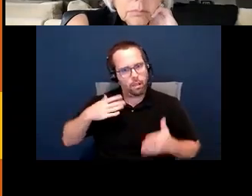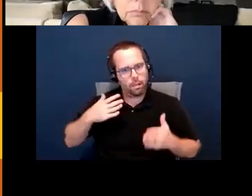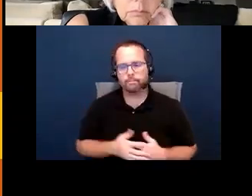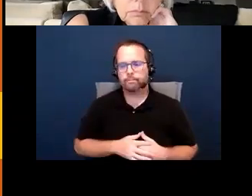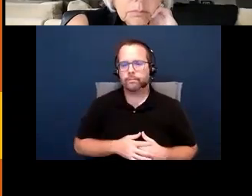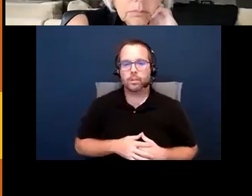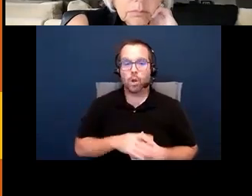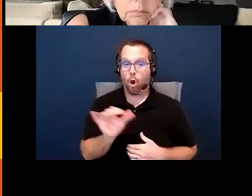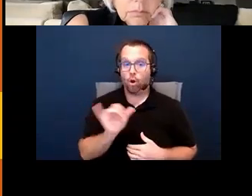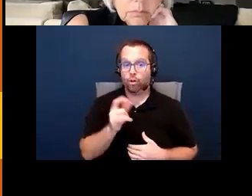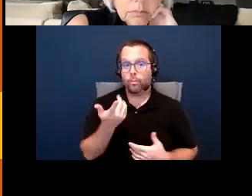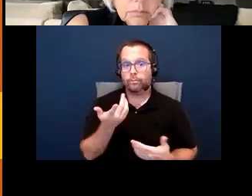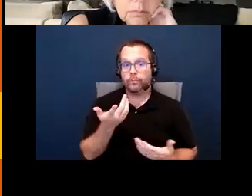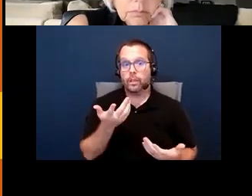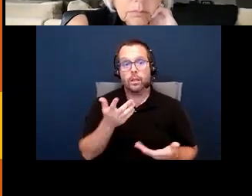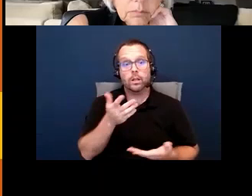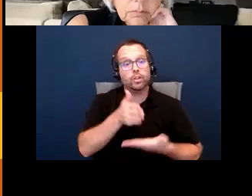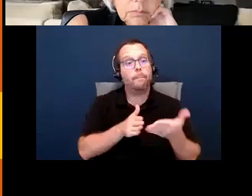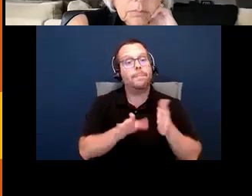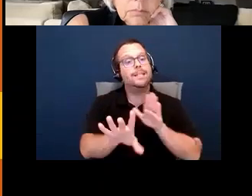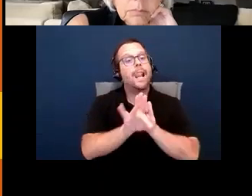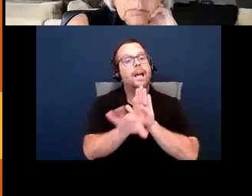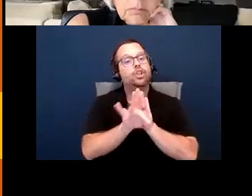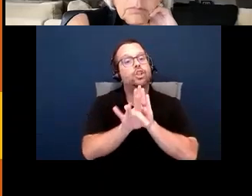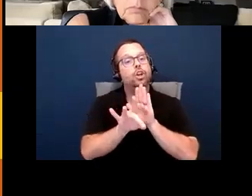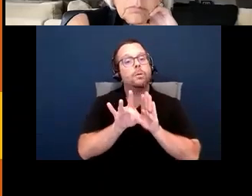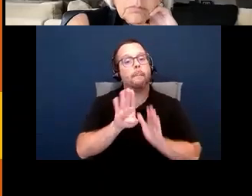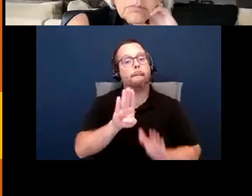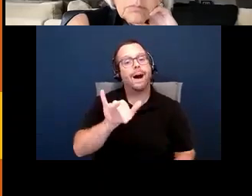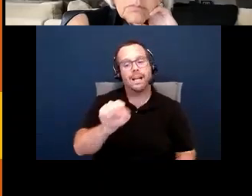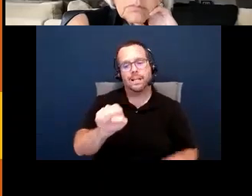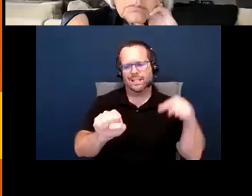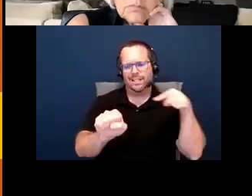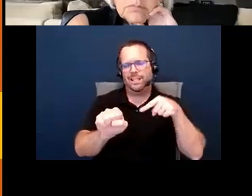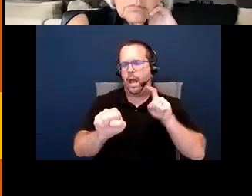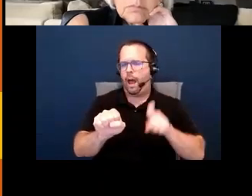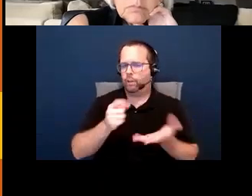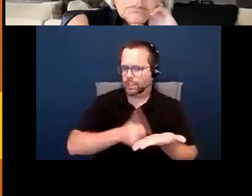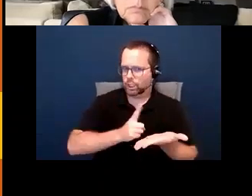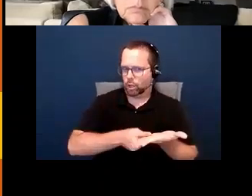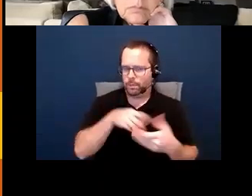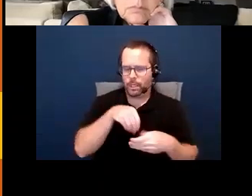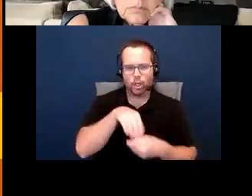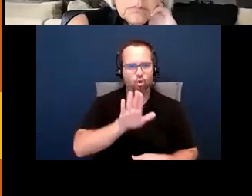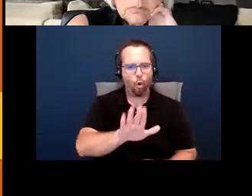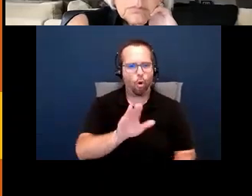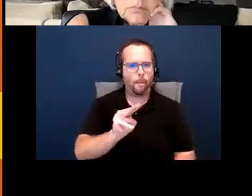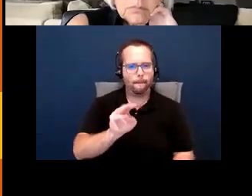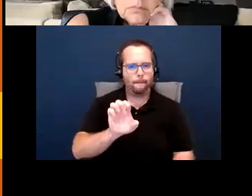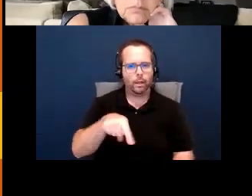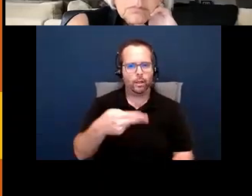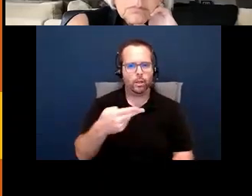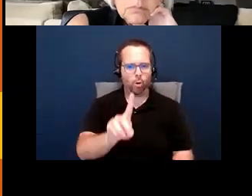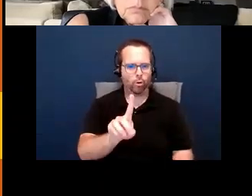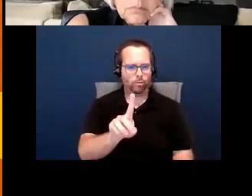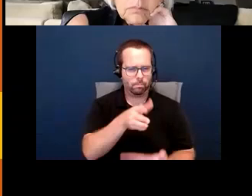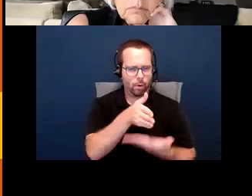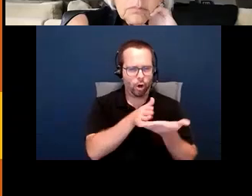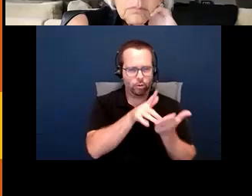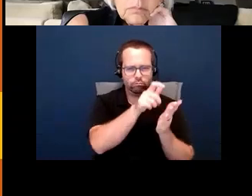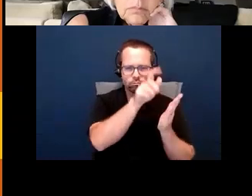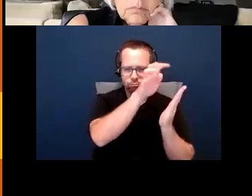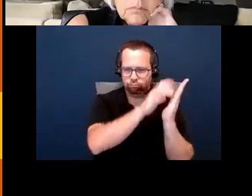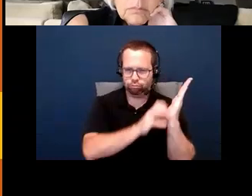selection bias needs to be definitely discussed in your methods section, and some of those things are actually even laid